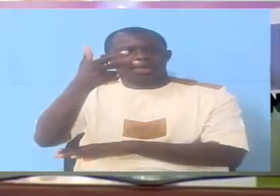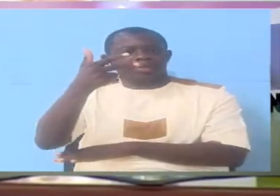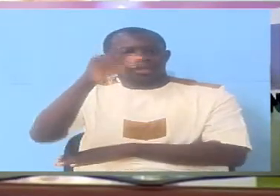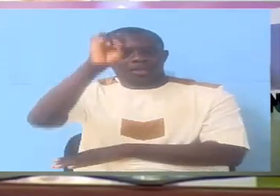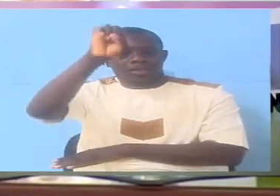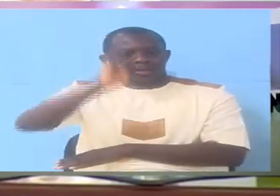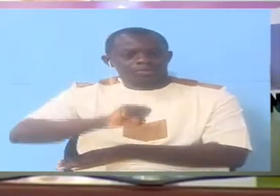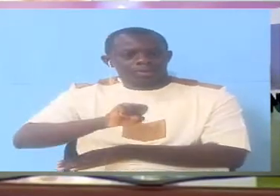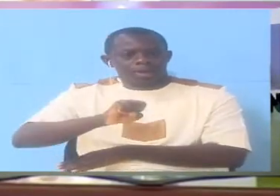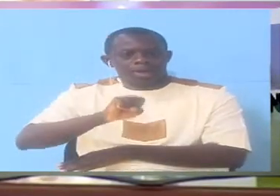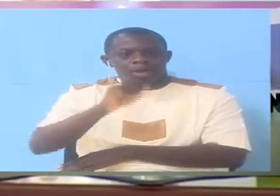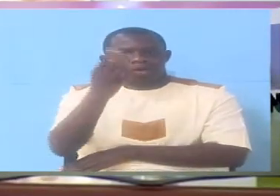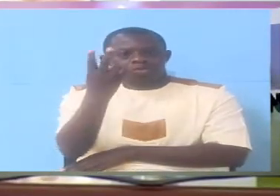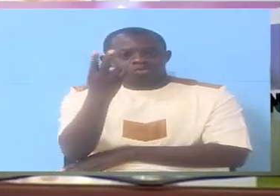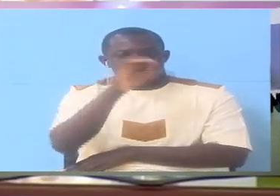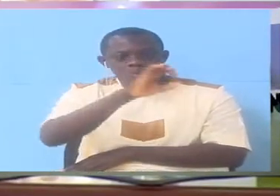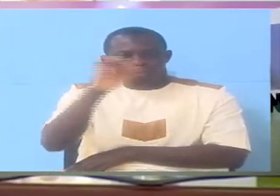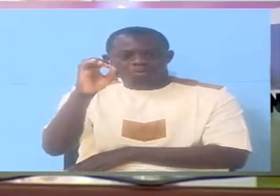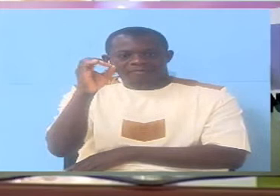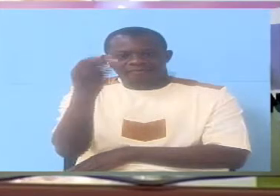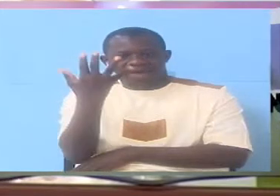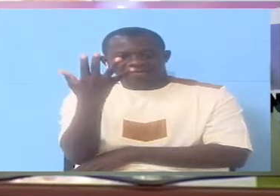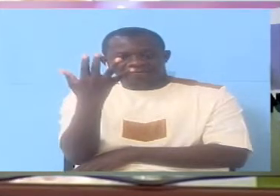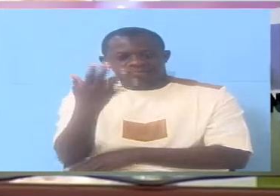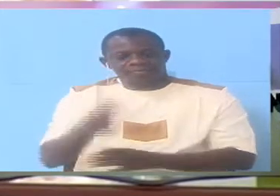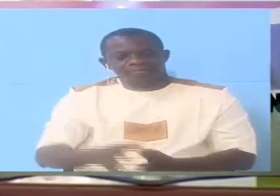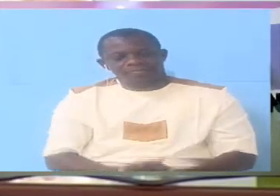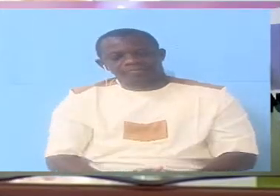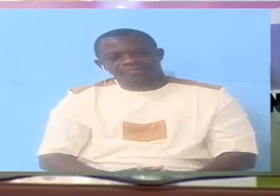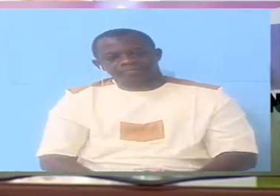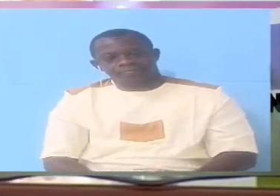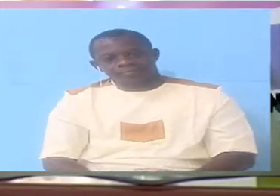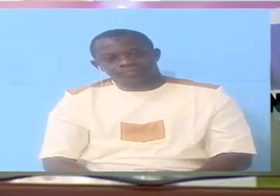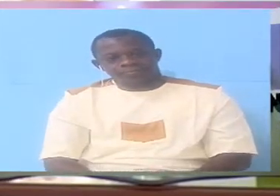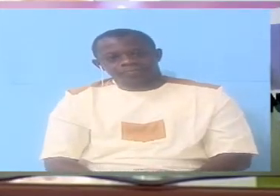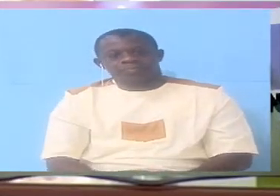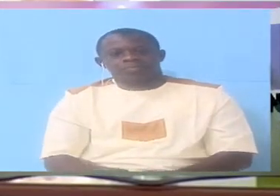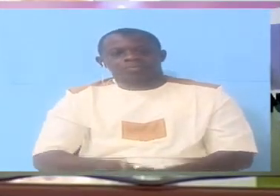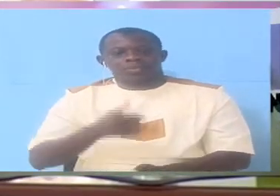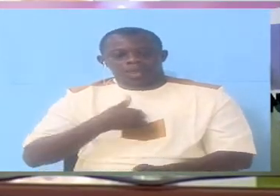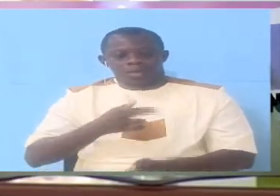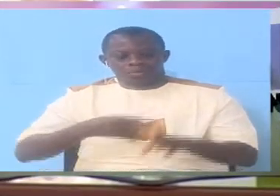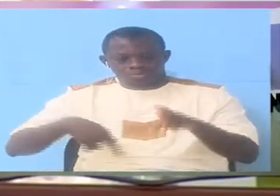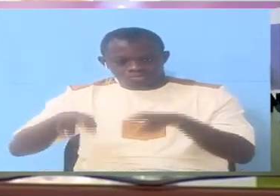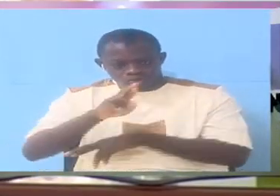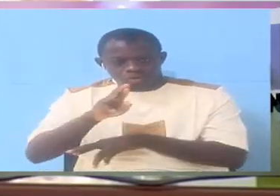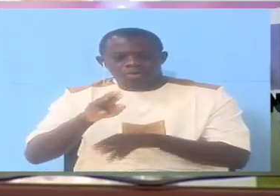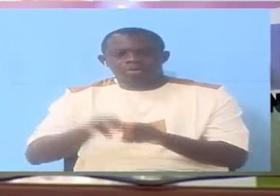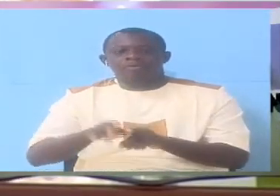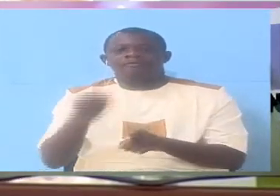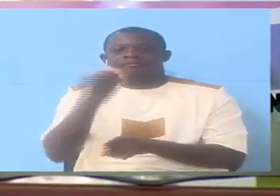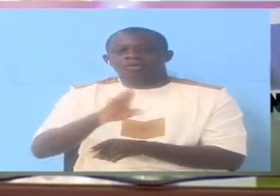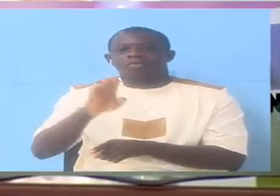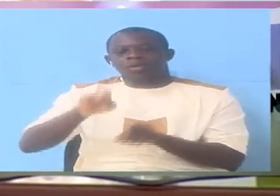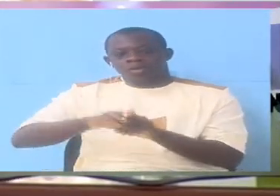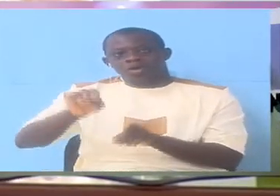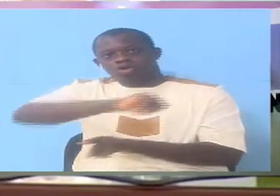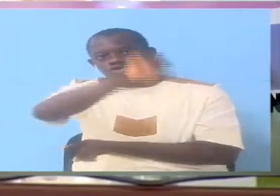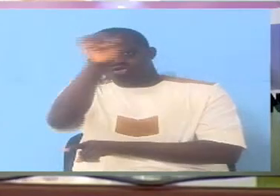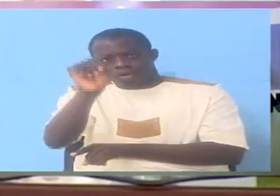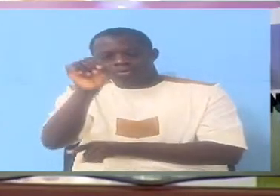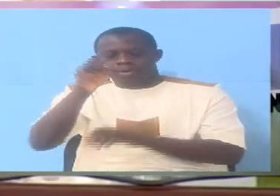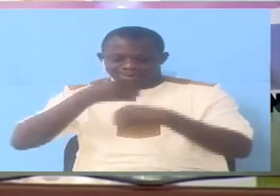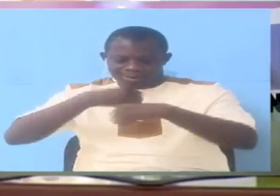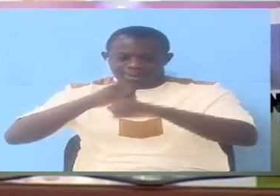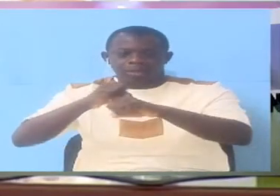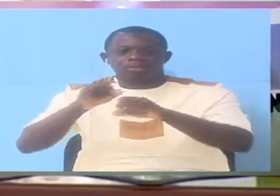September 2005, juróom ñetti fan ci weeri September 2005, I returned from my overseas training and continued to